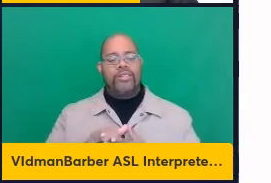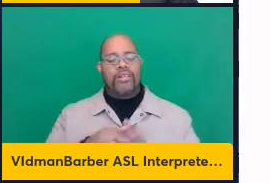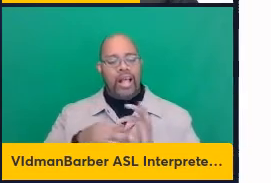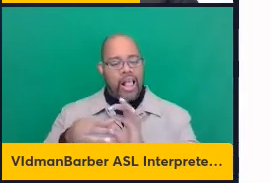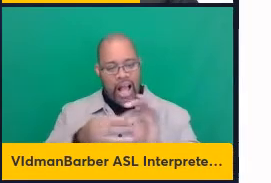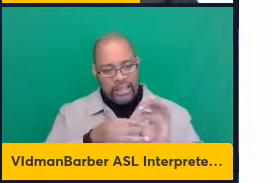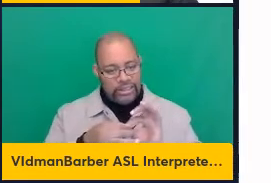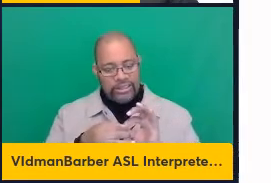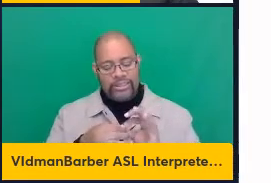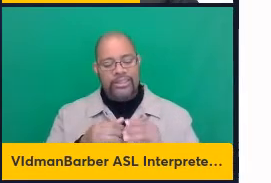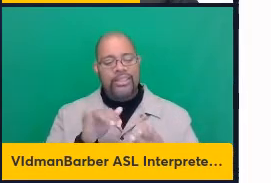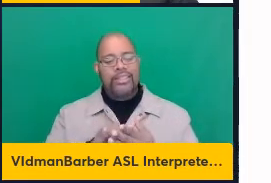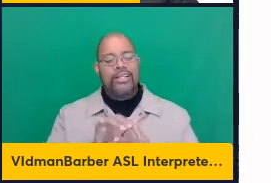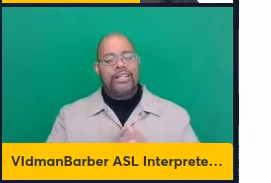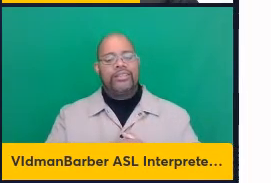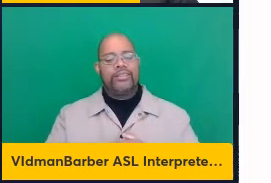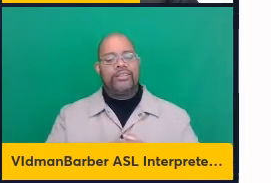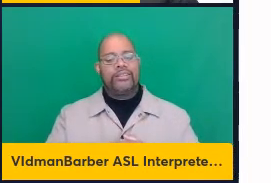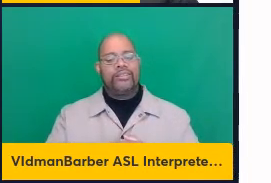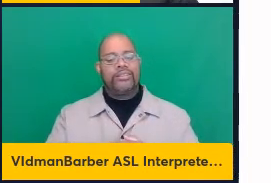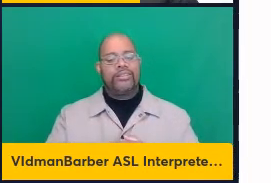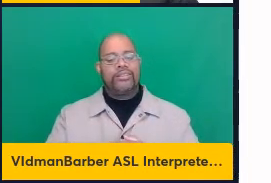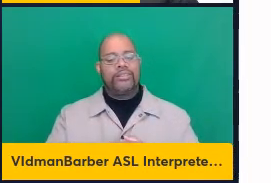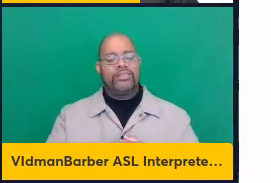which is a